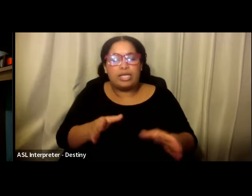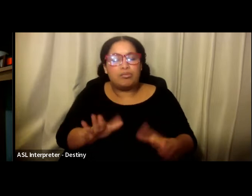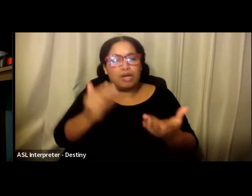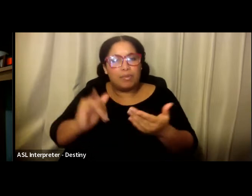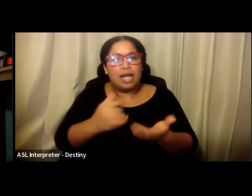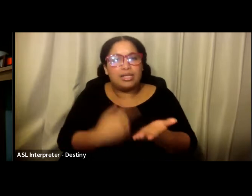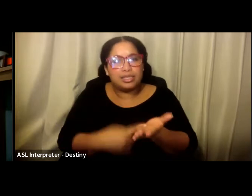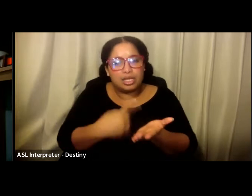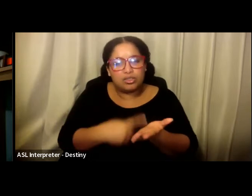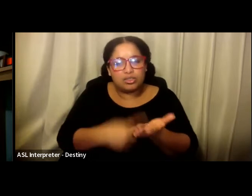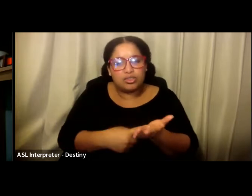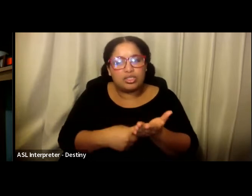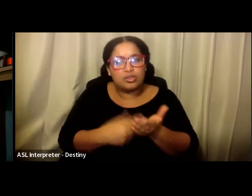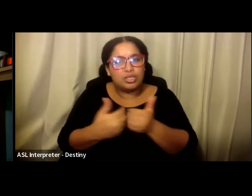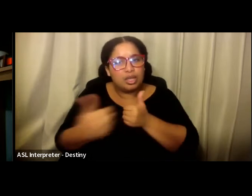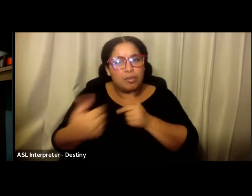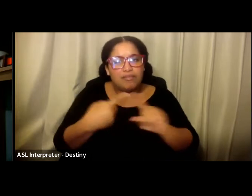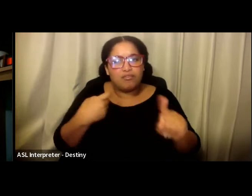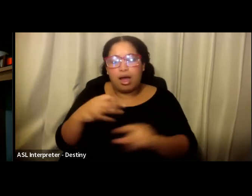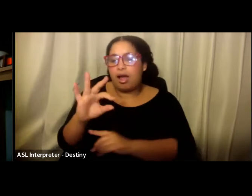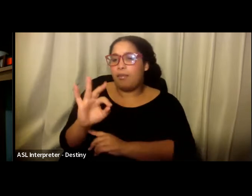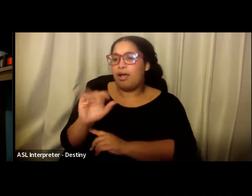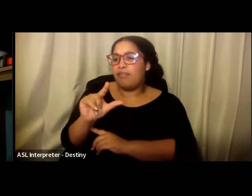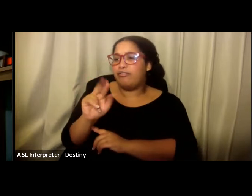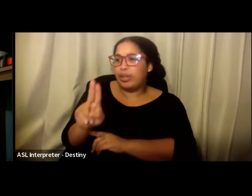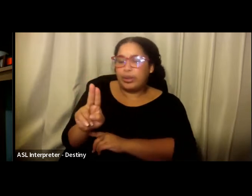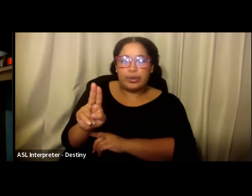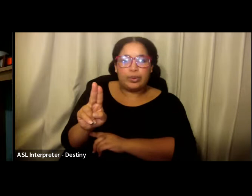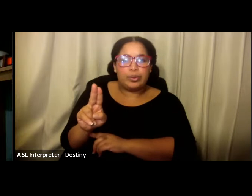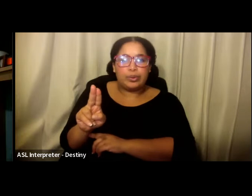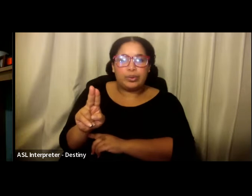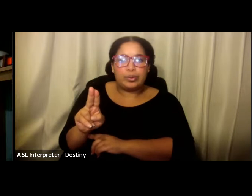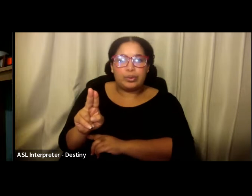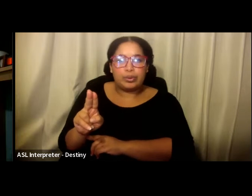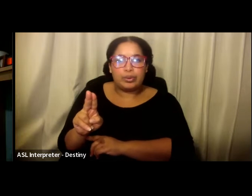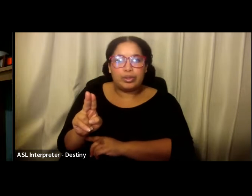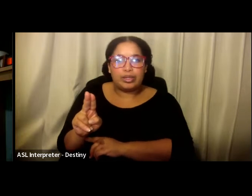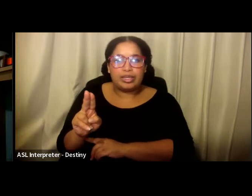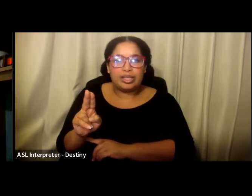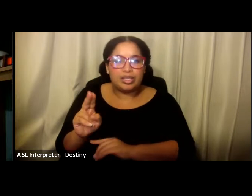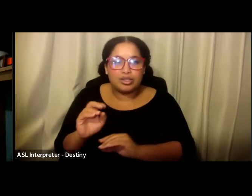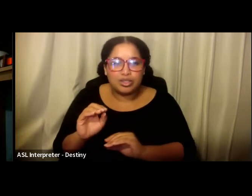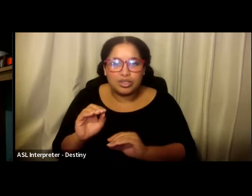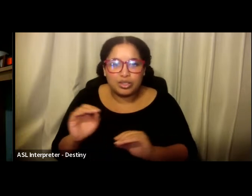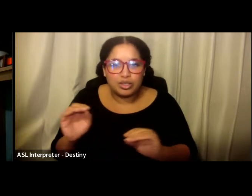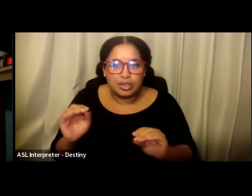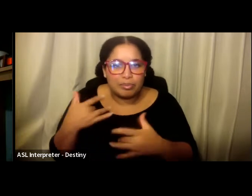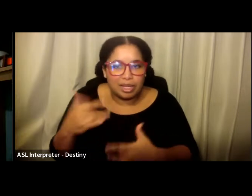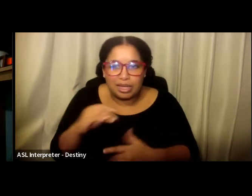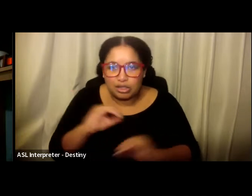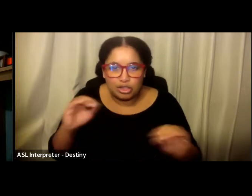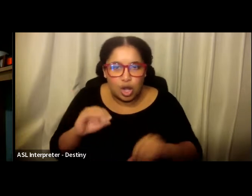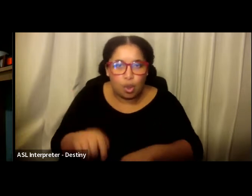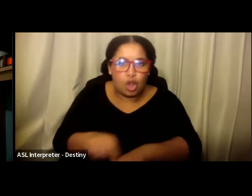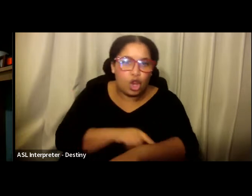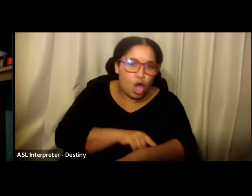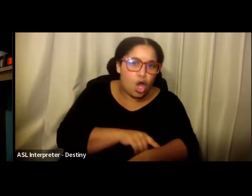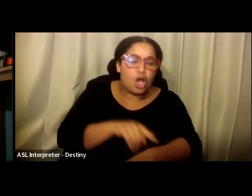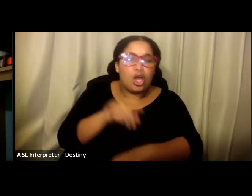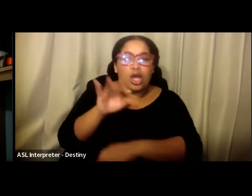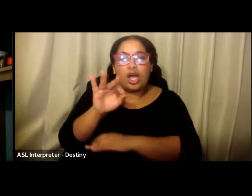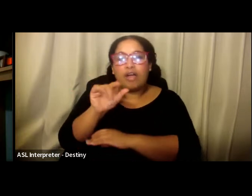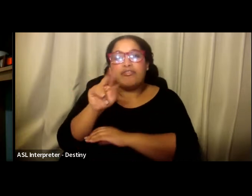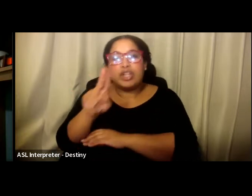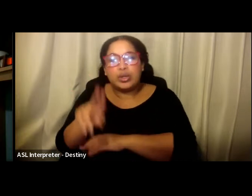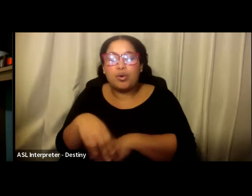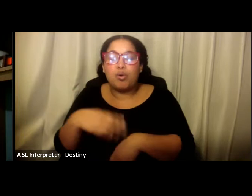conversation, like to separate it from the flu. There is no long flu. There's, generally speaking, there's no long RSV unless you have like